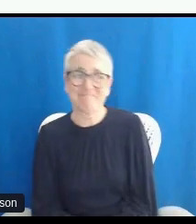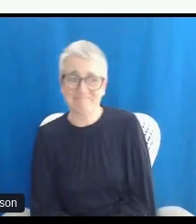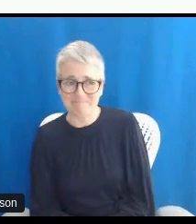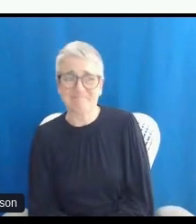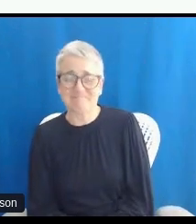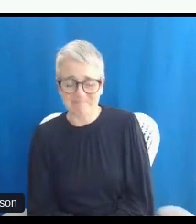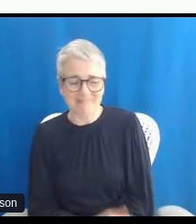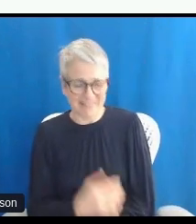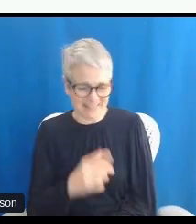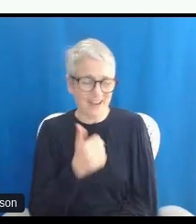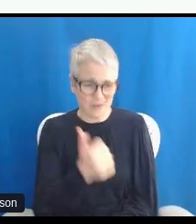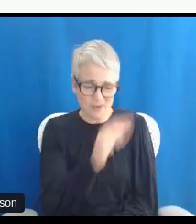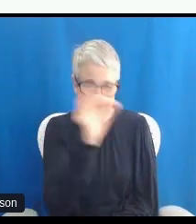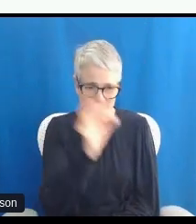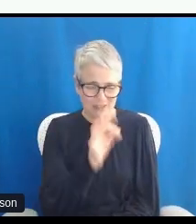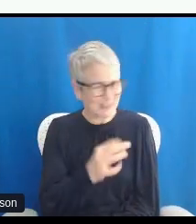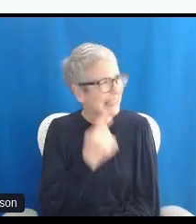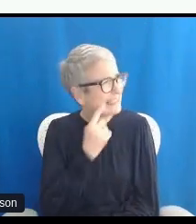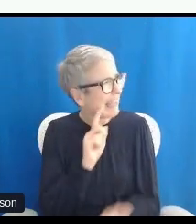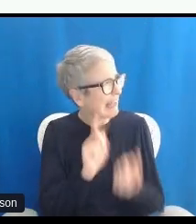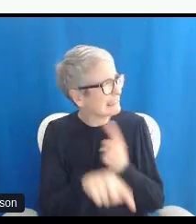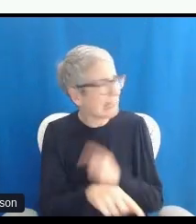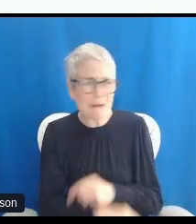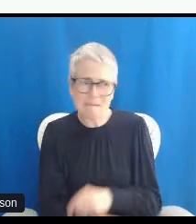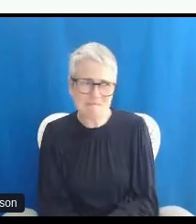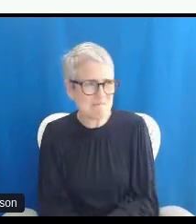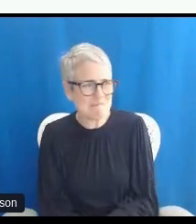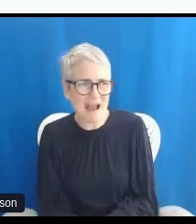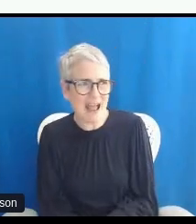to answer. I think what